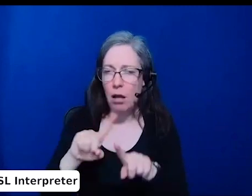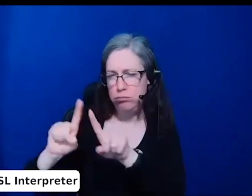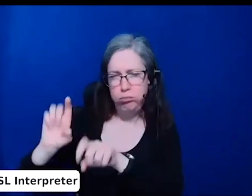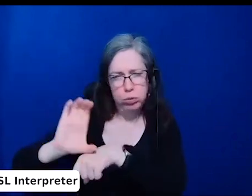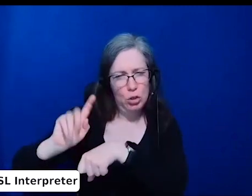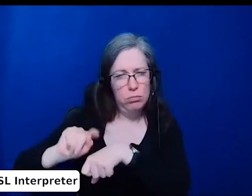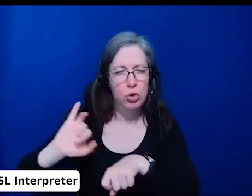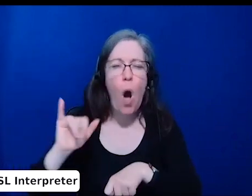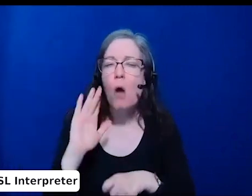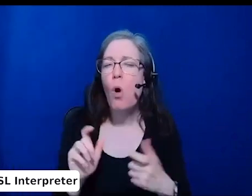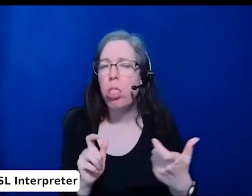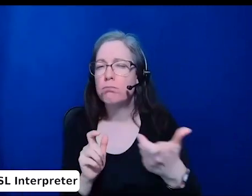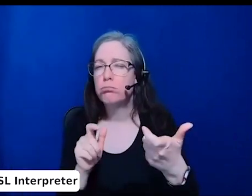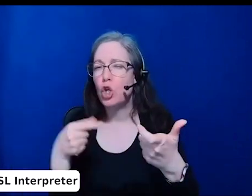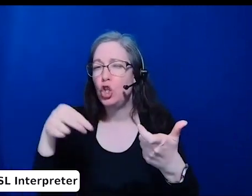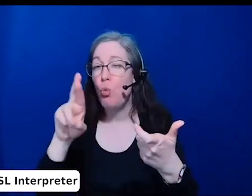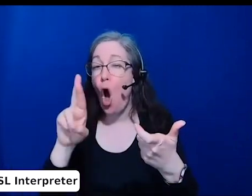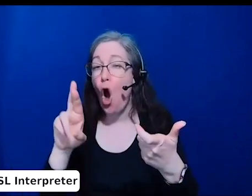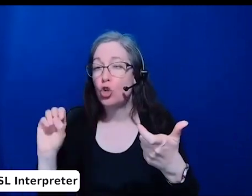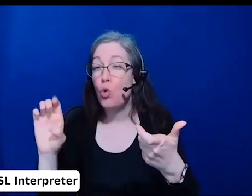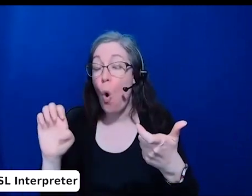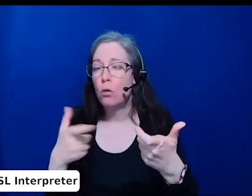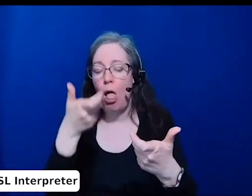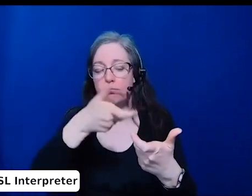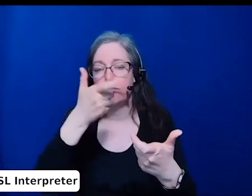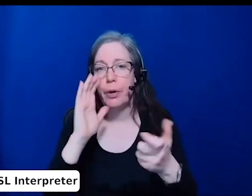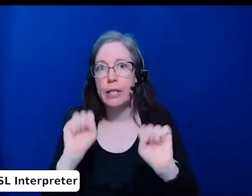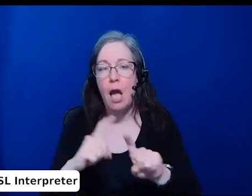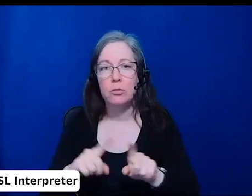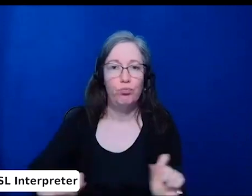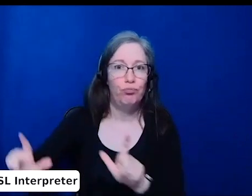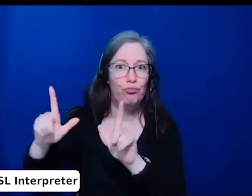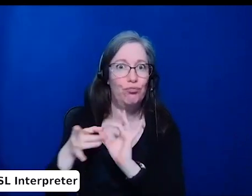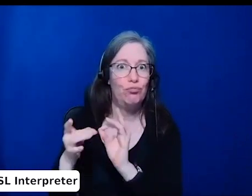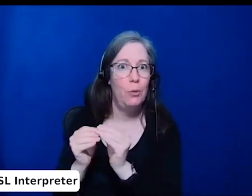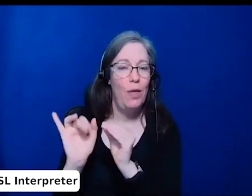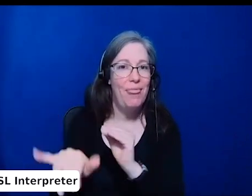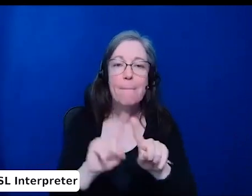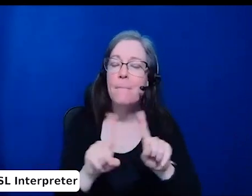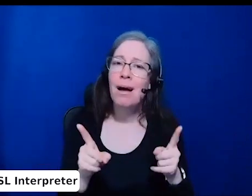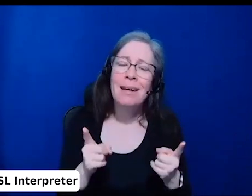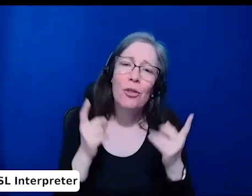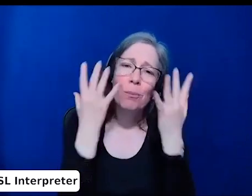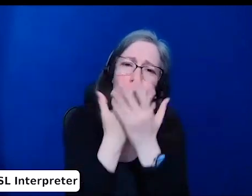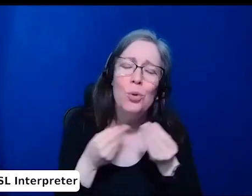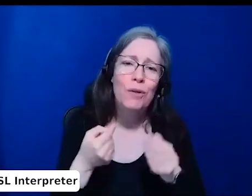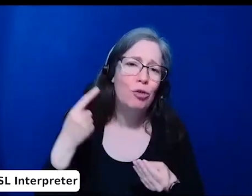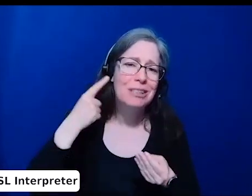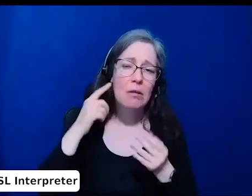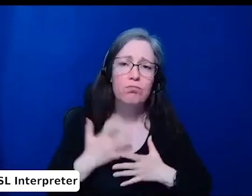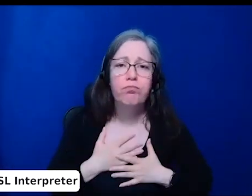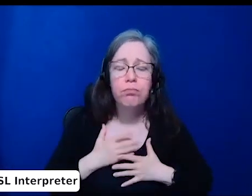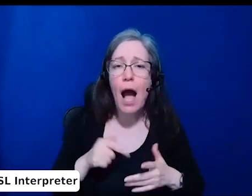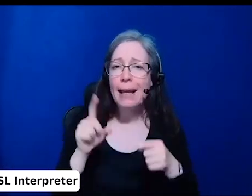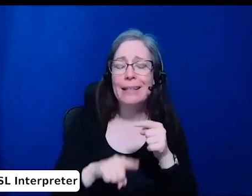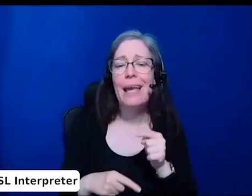QR code to the Universe of Sound at the end here. The sonifications are lovely, and unfortunately I can't play them all for you, so I highly